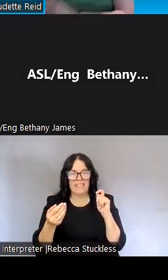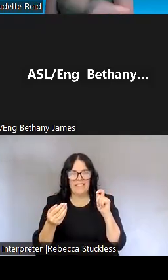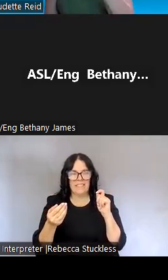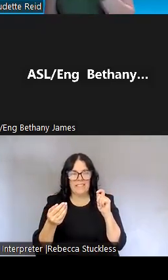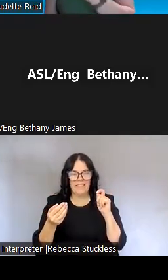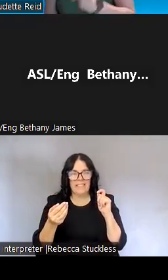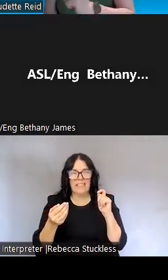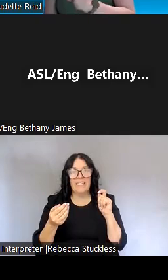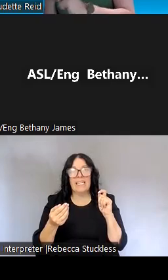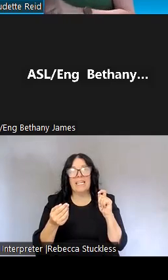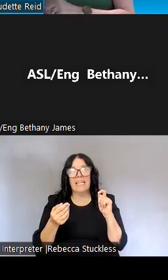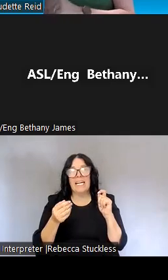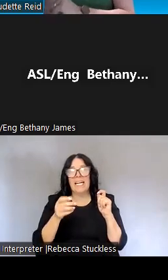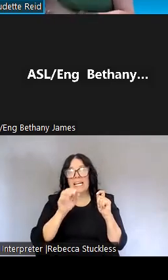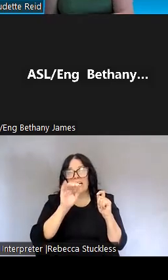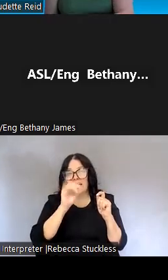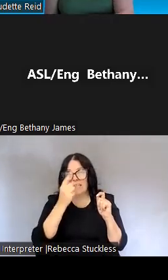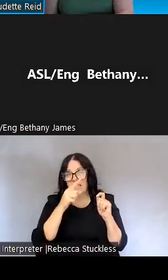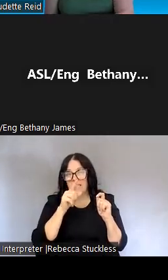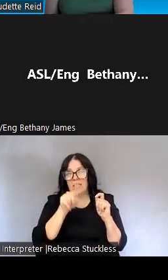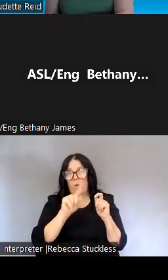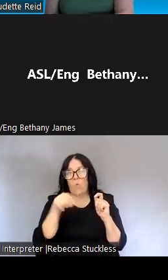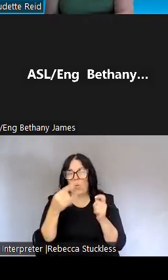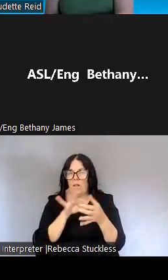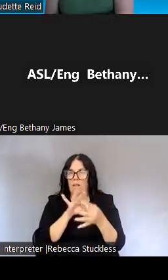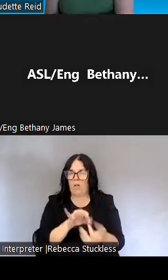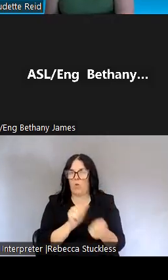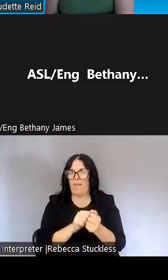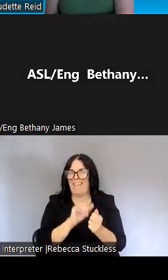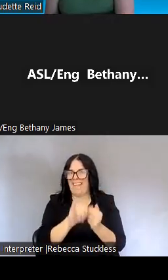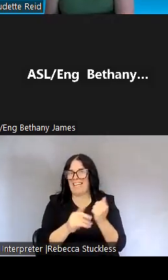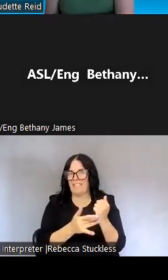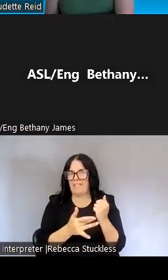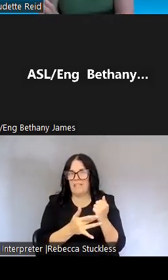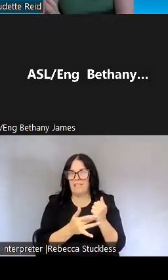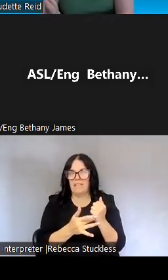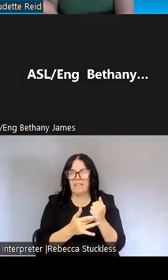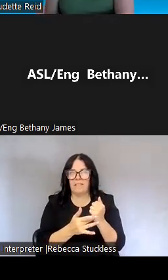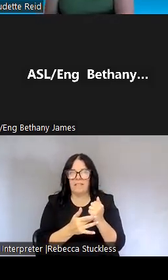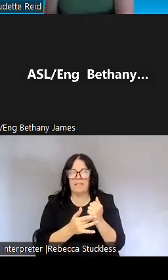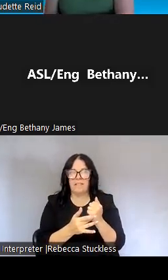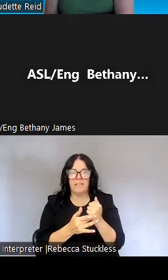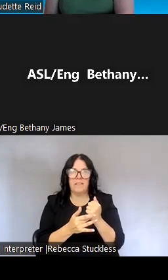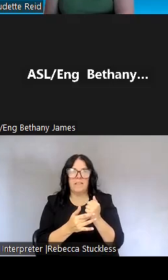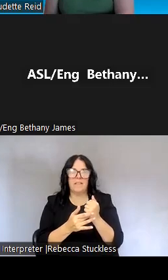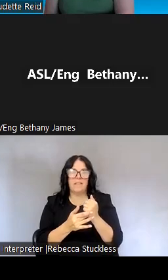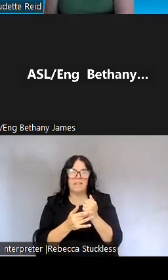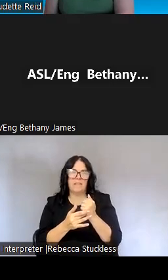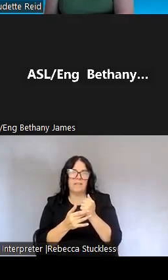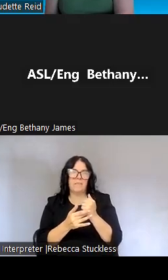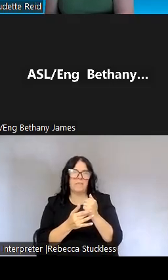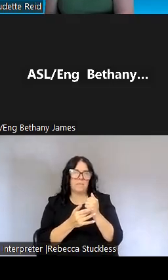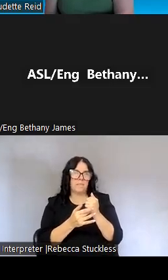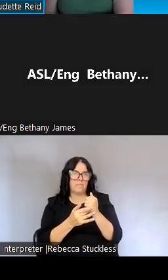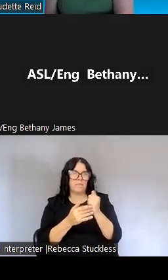this works only with these devices, and so it requires an extra